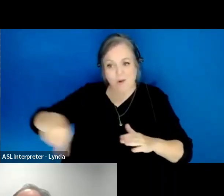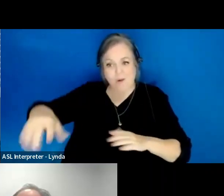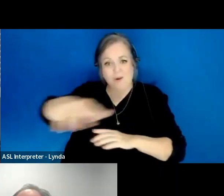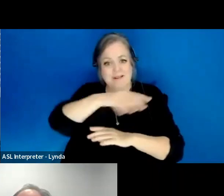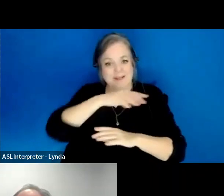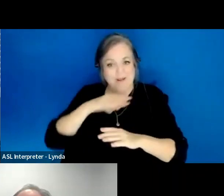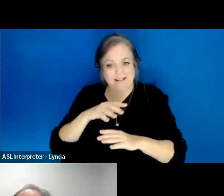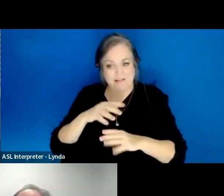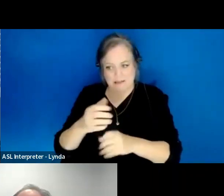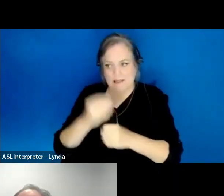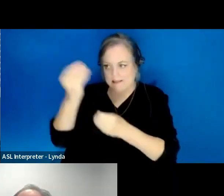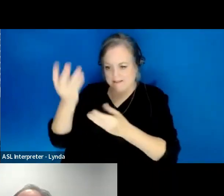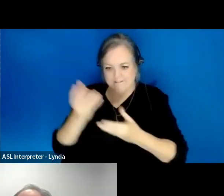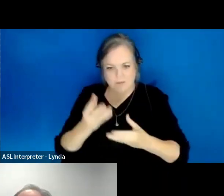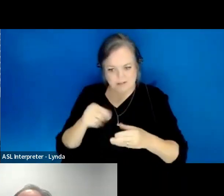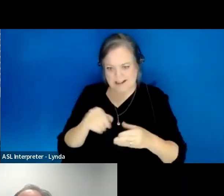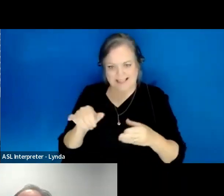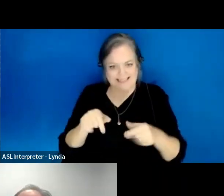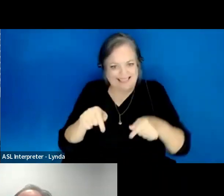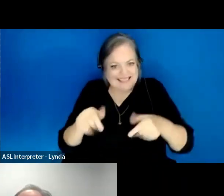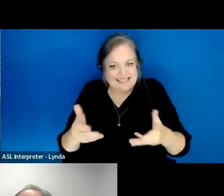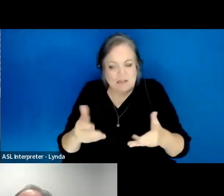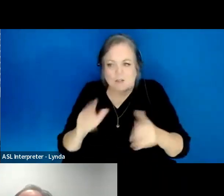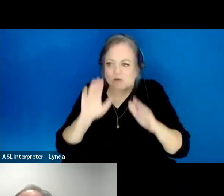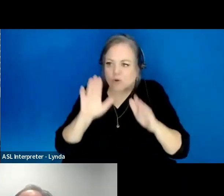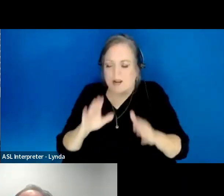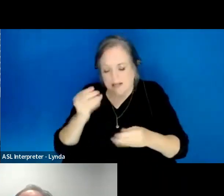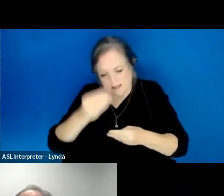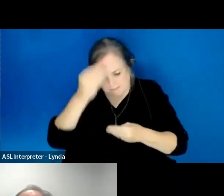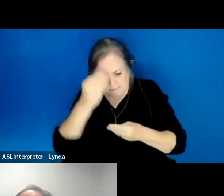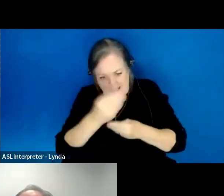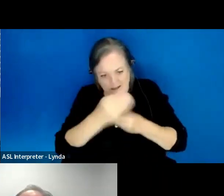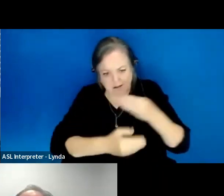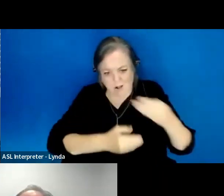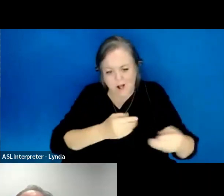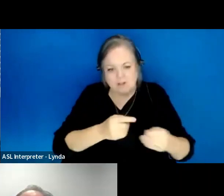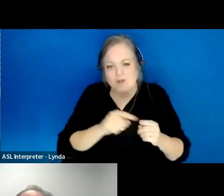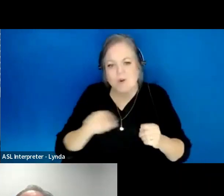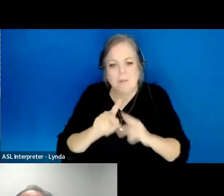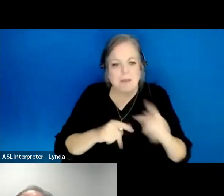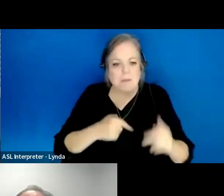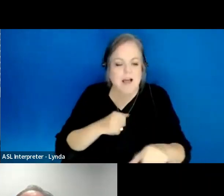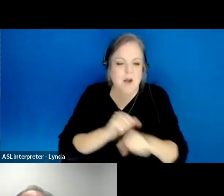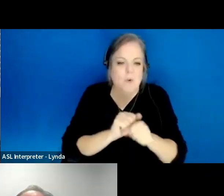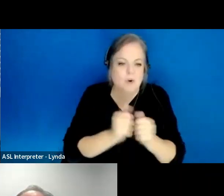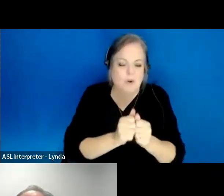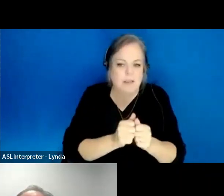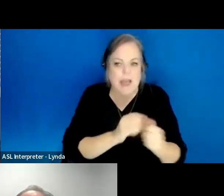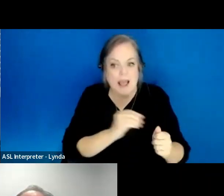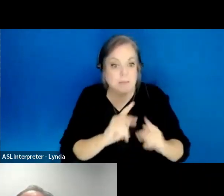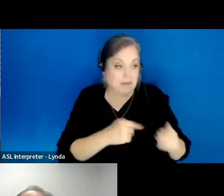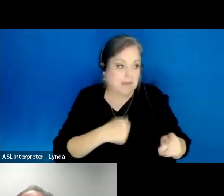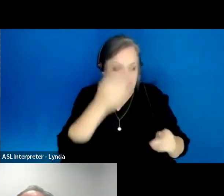just get the information like this was great that I could kind of pass along to the people that I work with and that I know. So that's